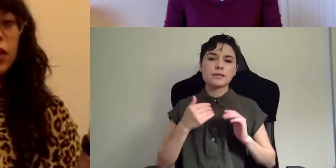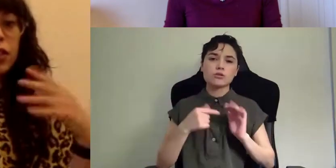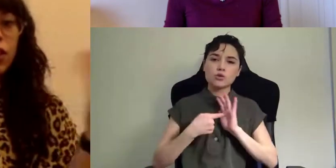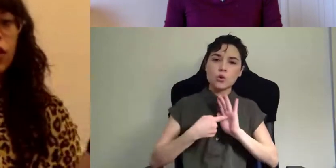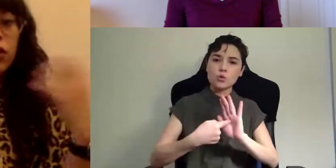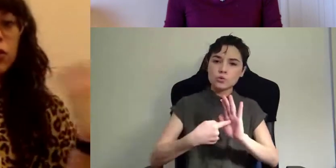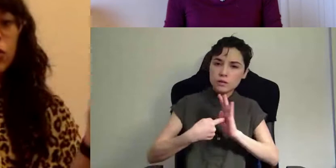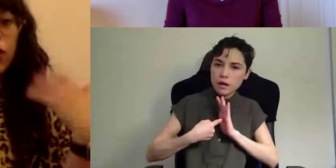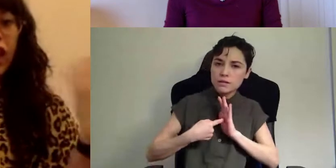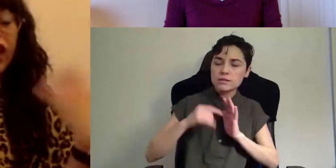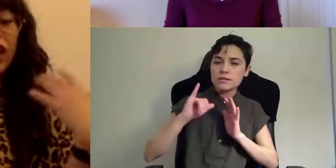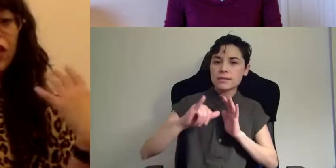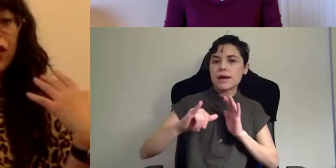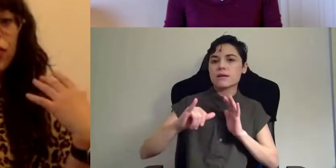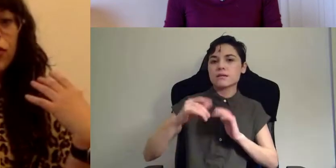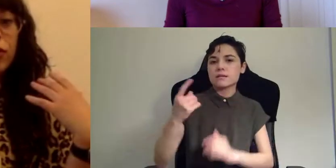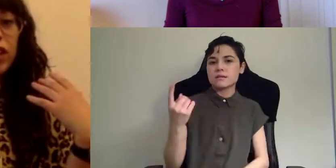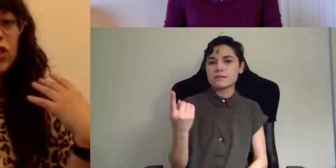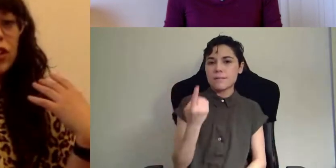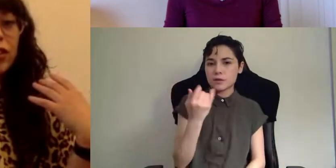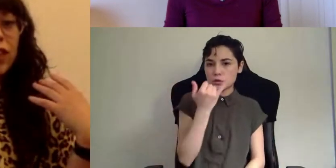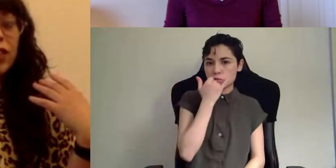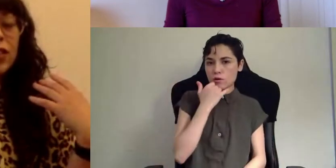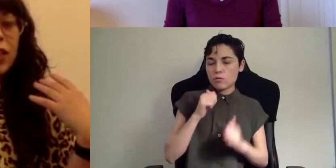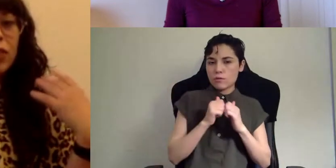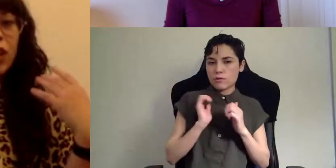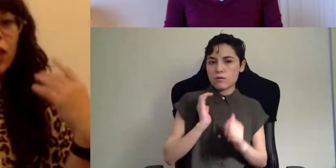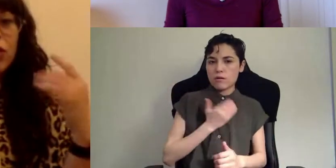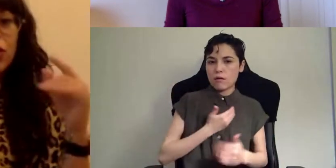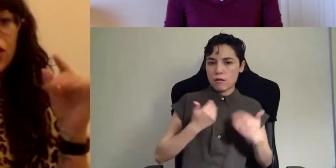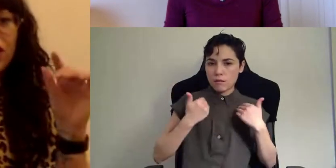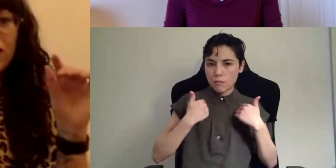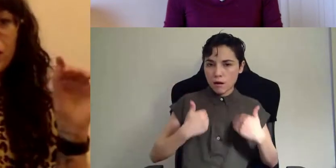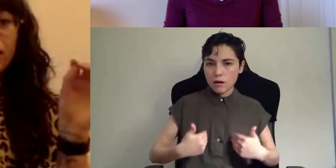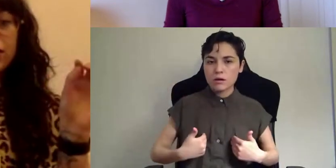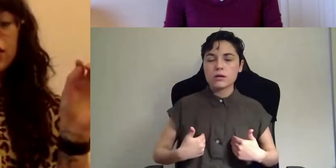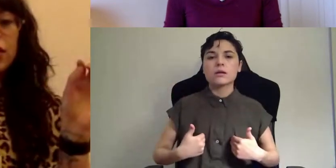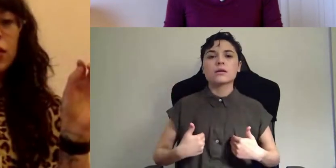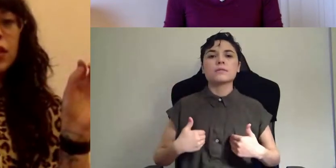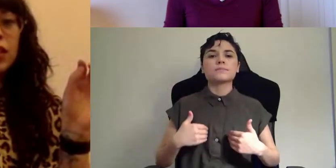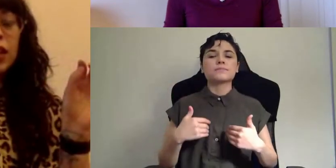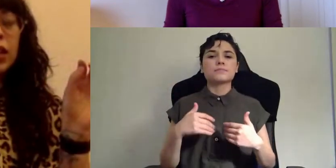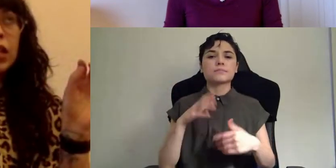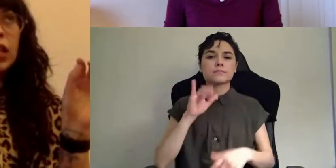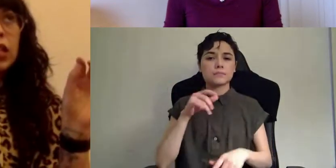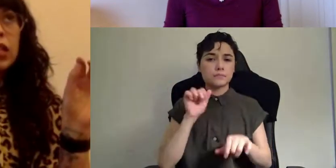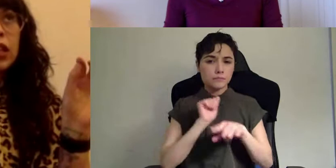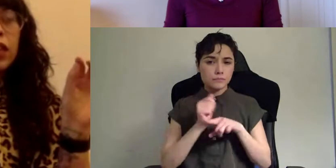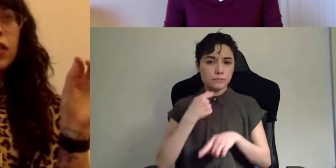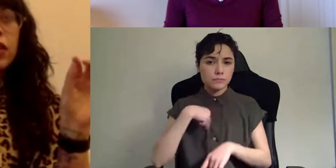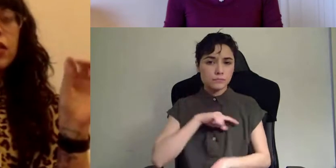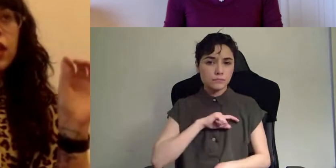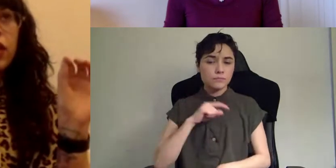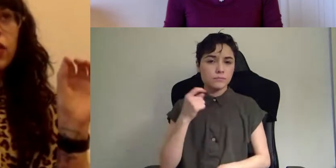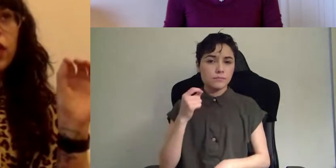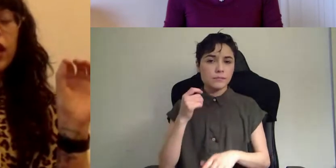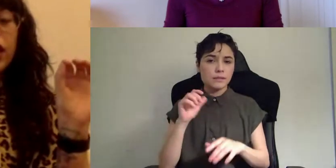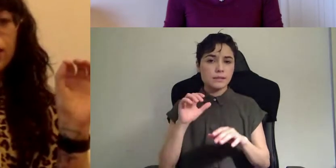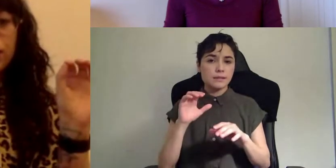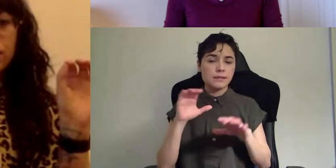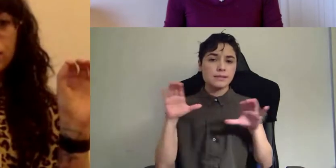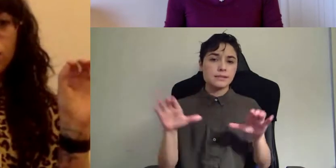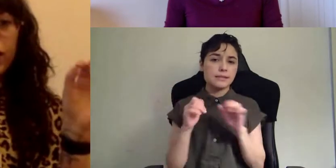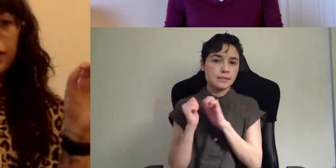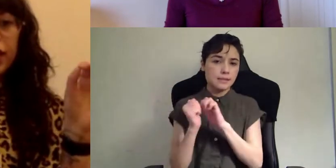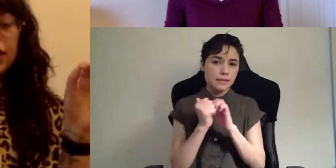nerve endings that are also bringing in other information at the same time. So that practice that we did together, it's like, okay,